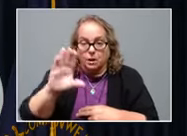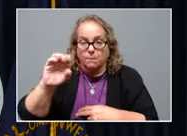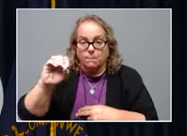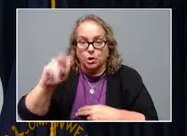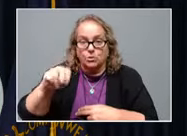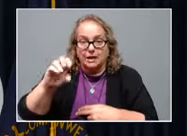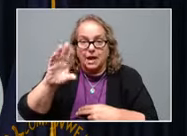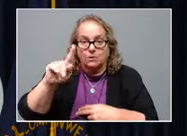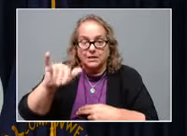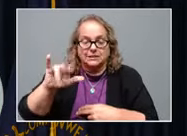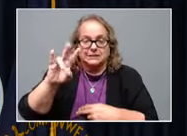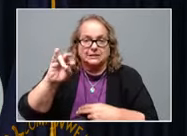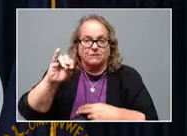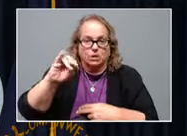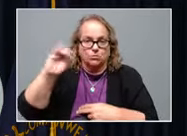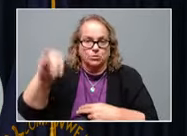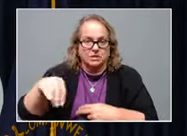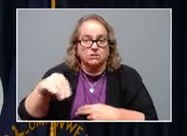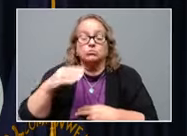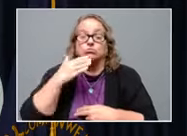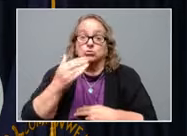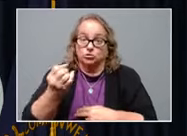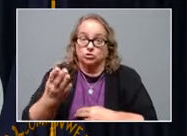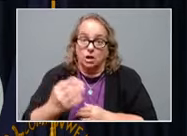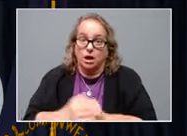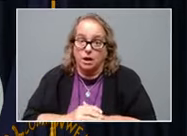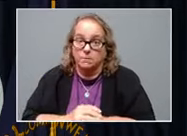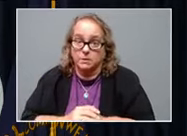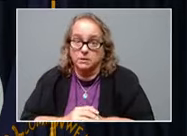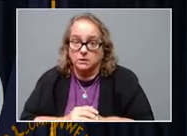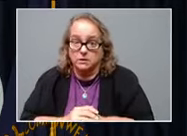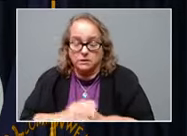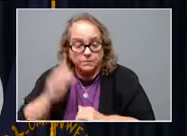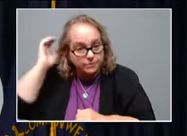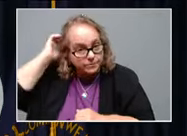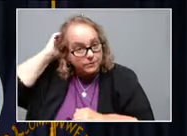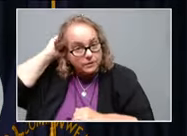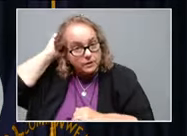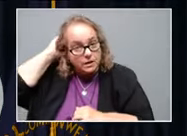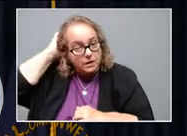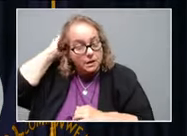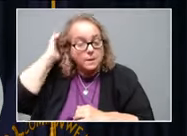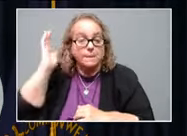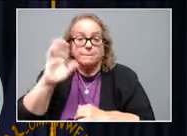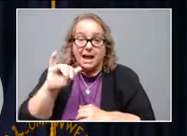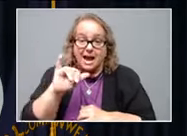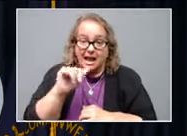there. We look at this both demographically by age as well as